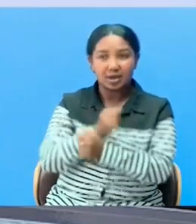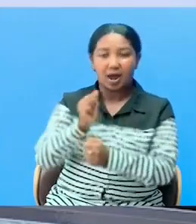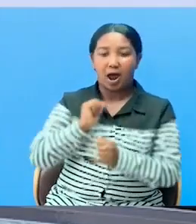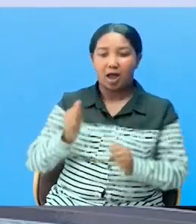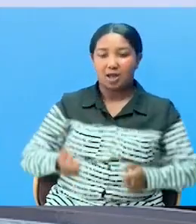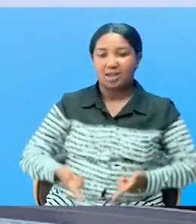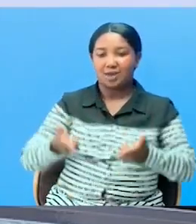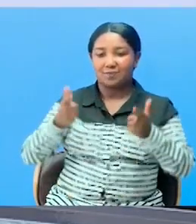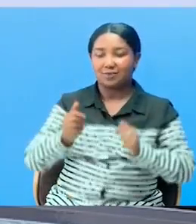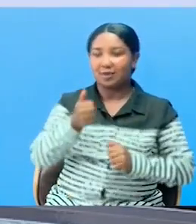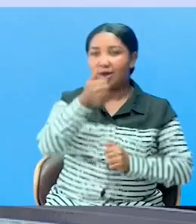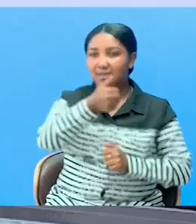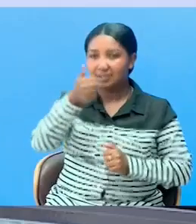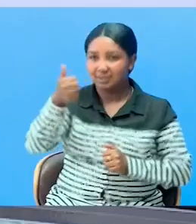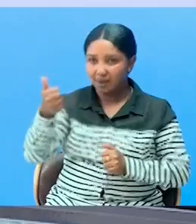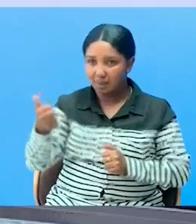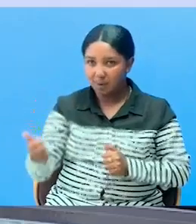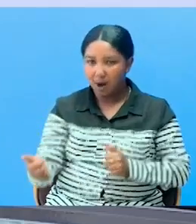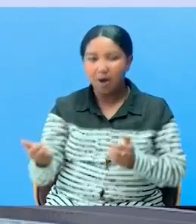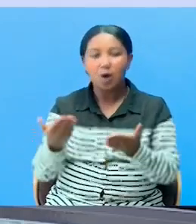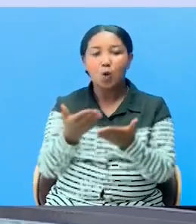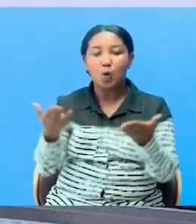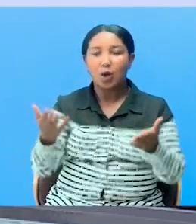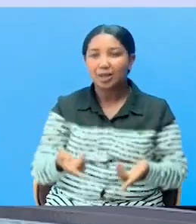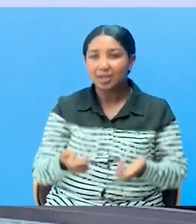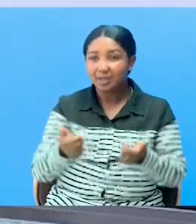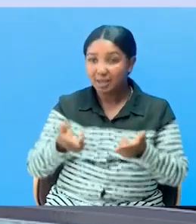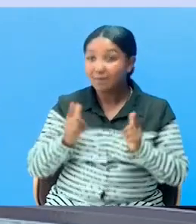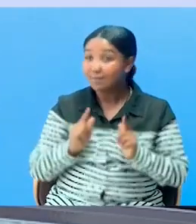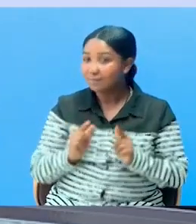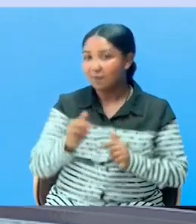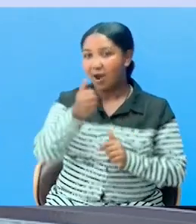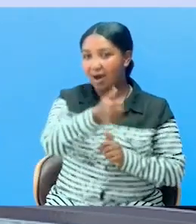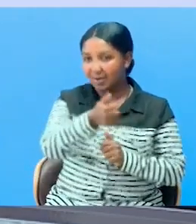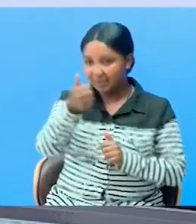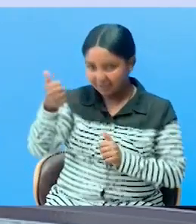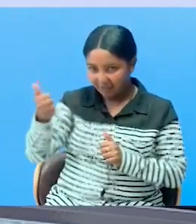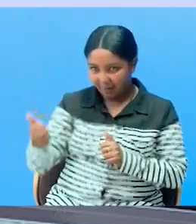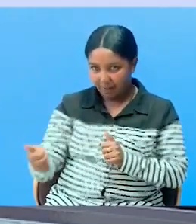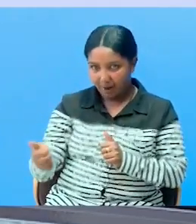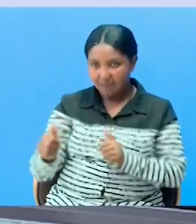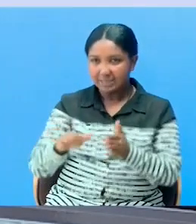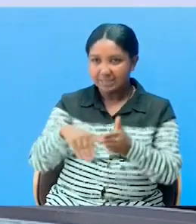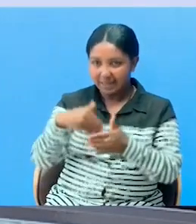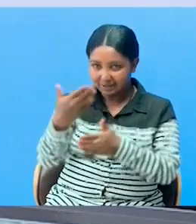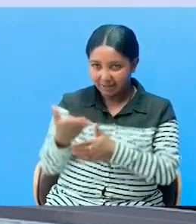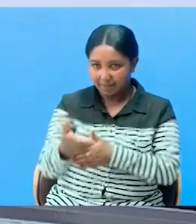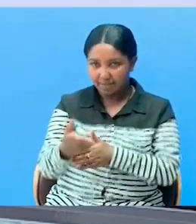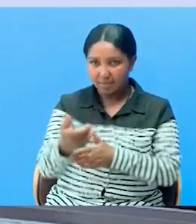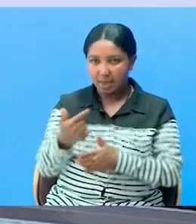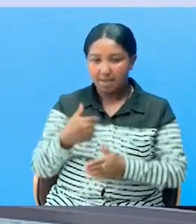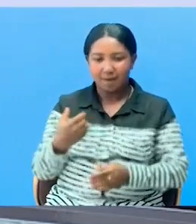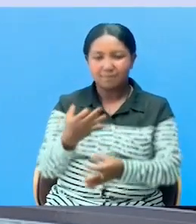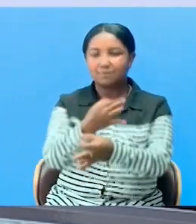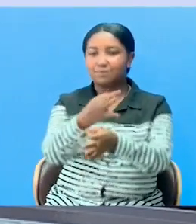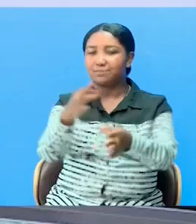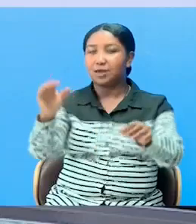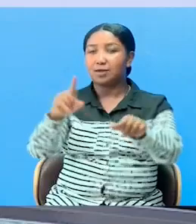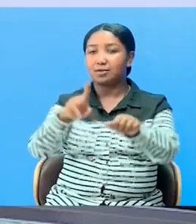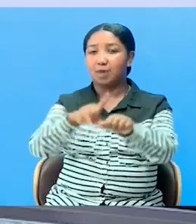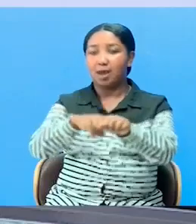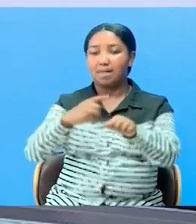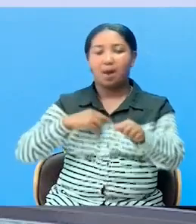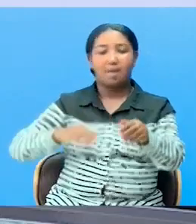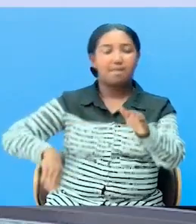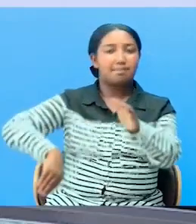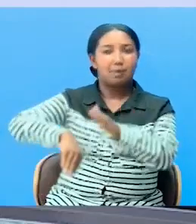live in Addis Ababa. Here is where he live or the place he live. The next one, at my free time, I play